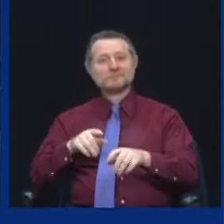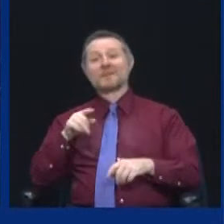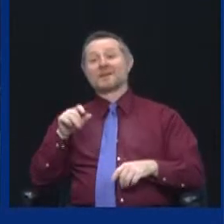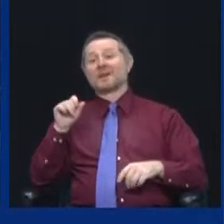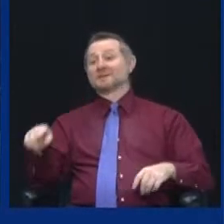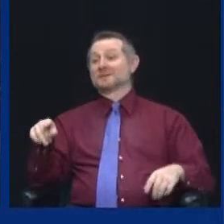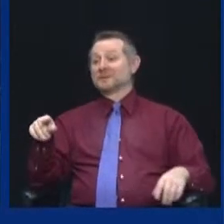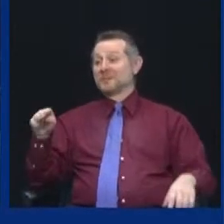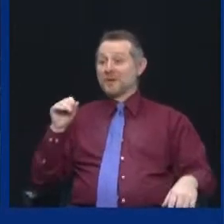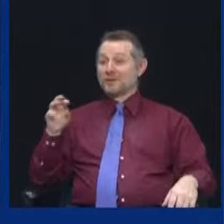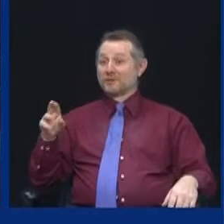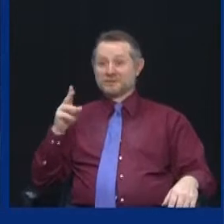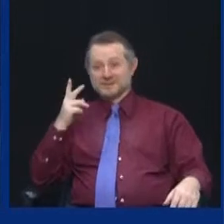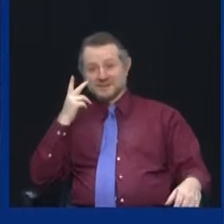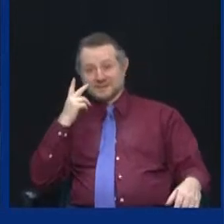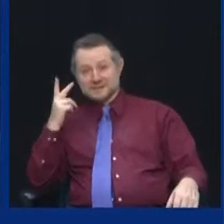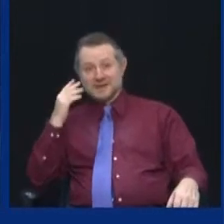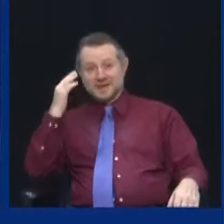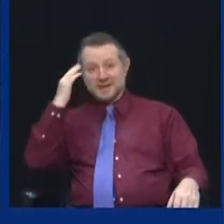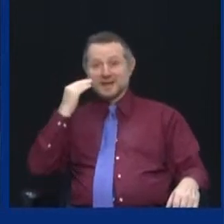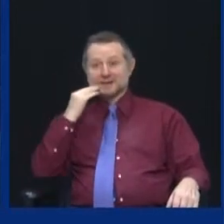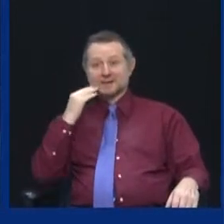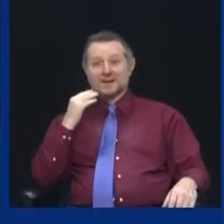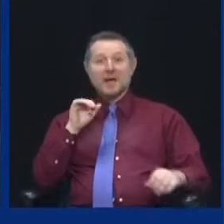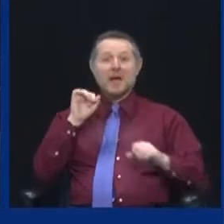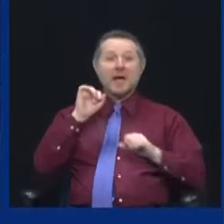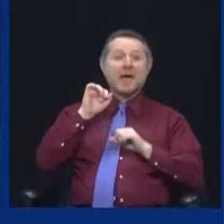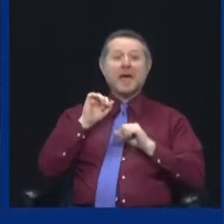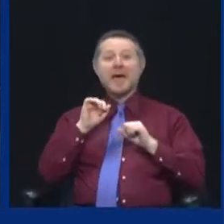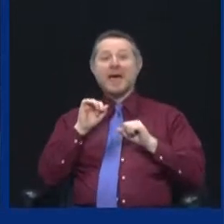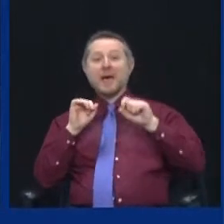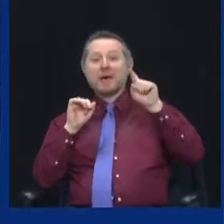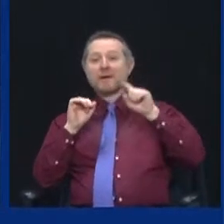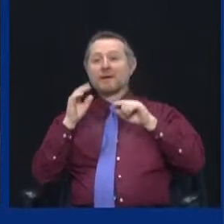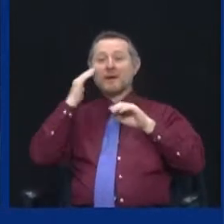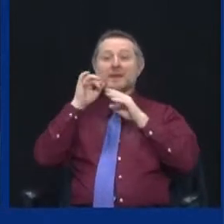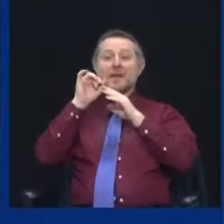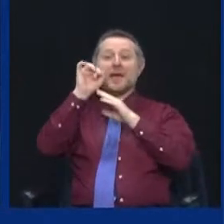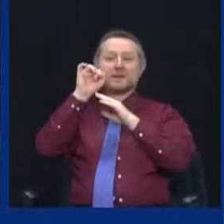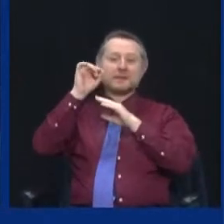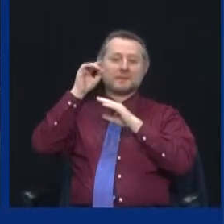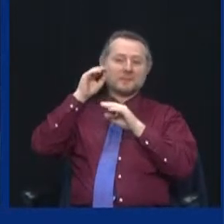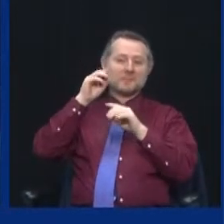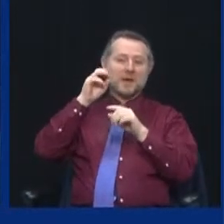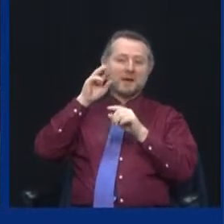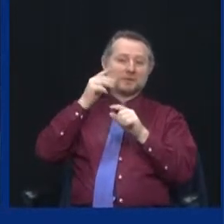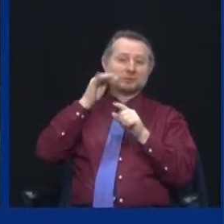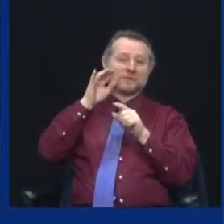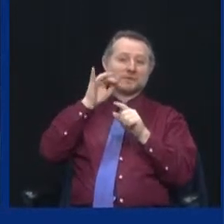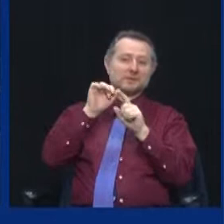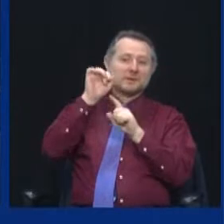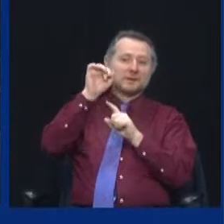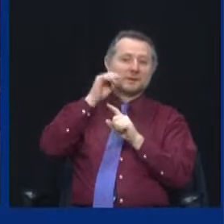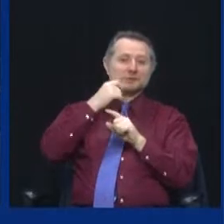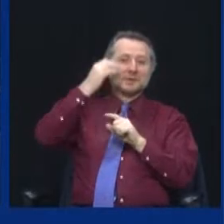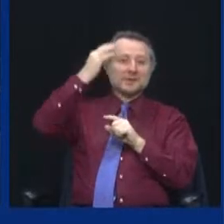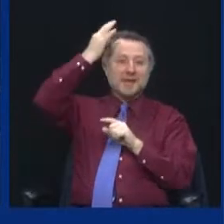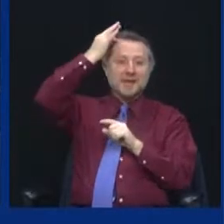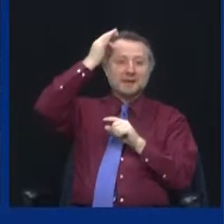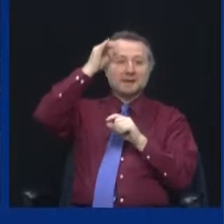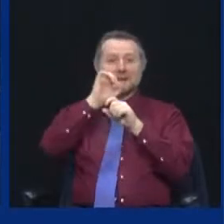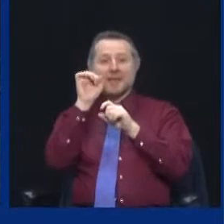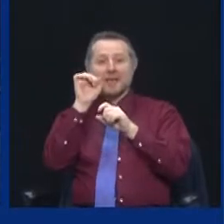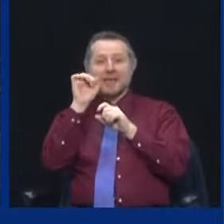the head in the background between my father and Mayor Griffin. You see that red head